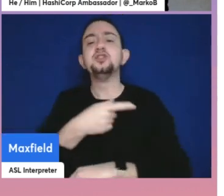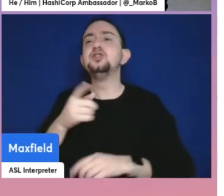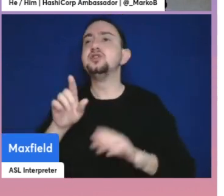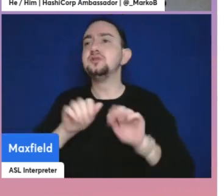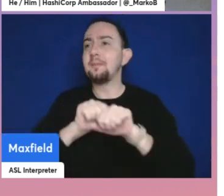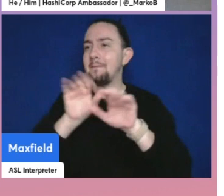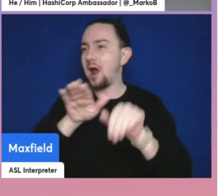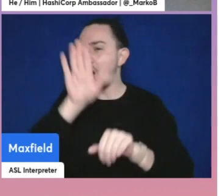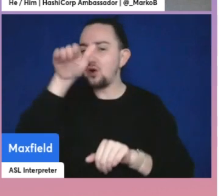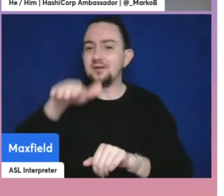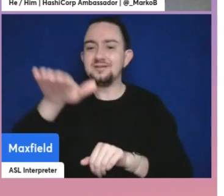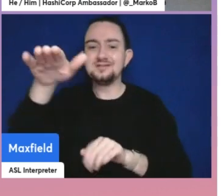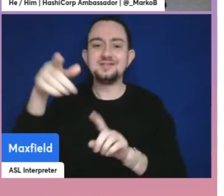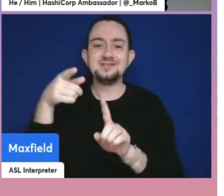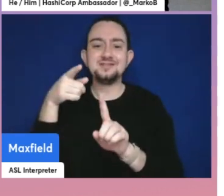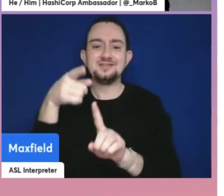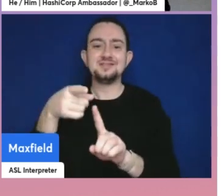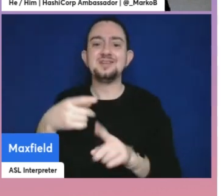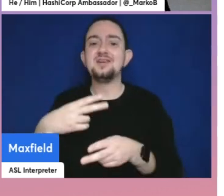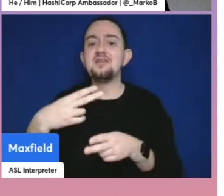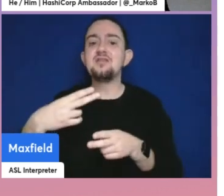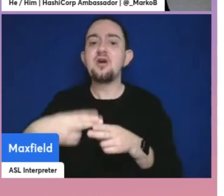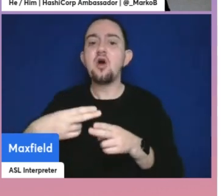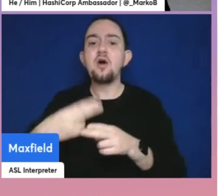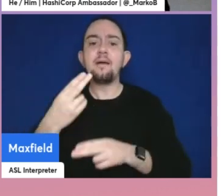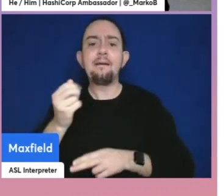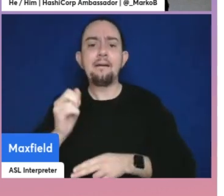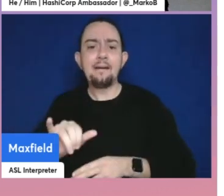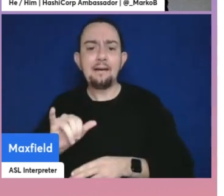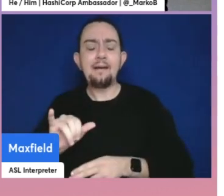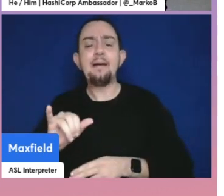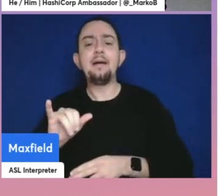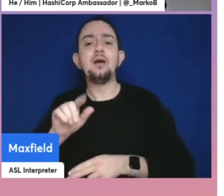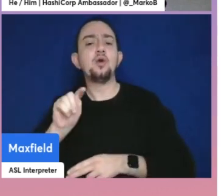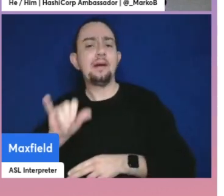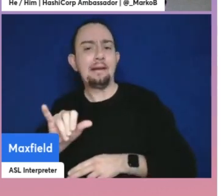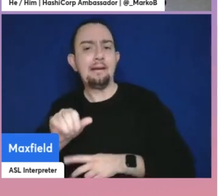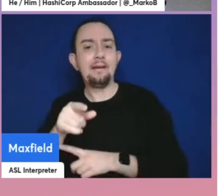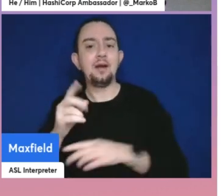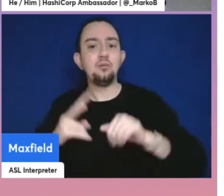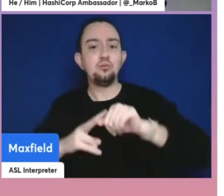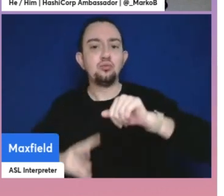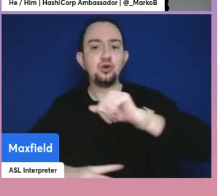actually built at the end of the 19th century. So it was actually opened in